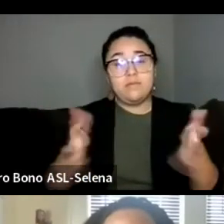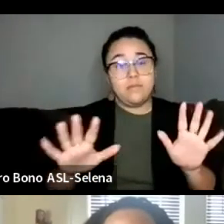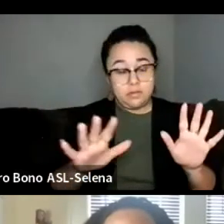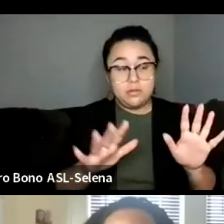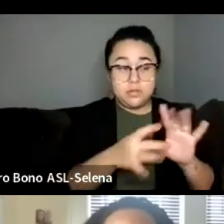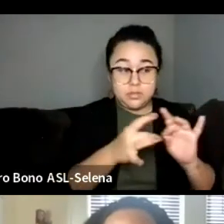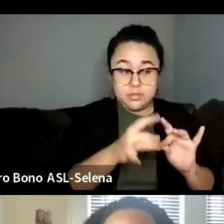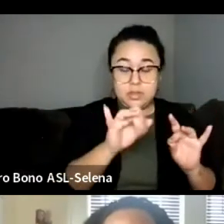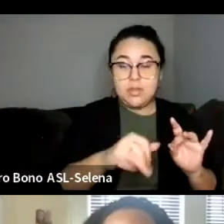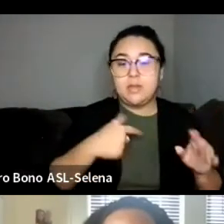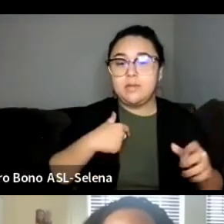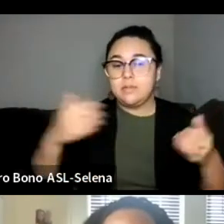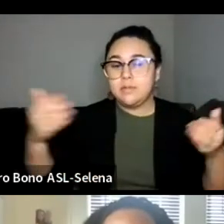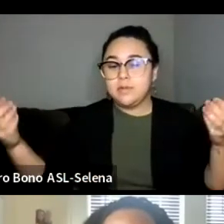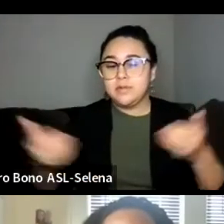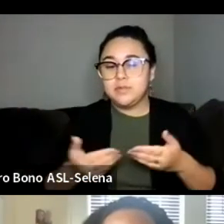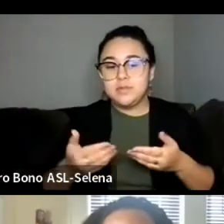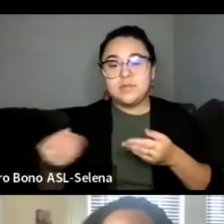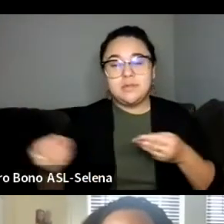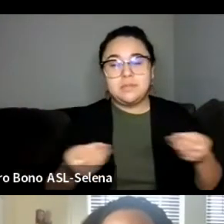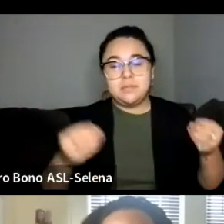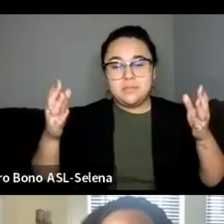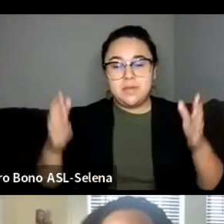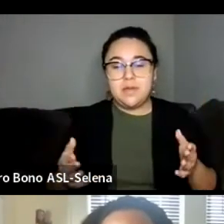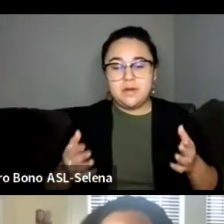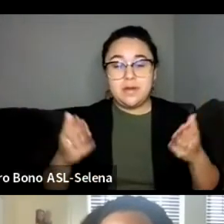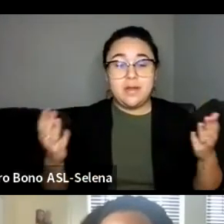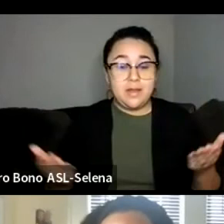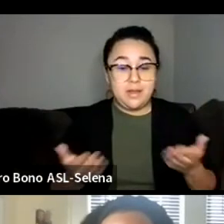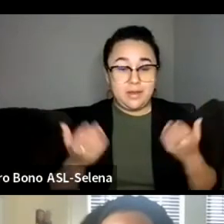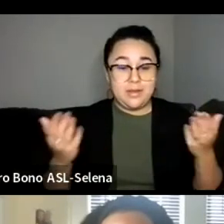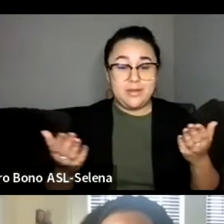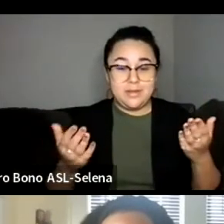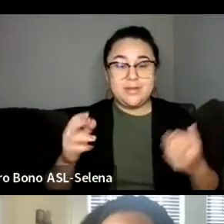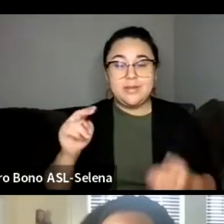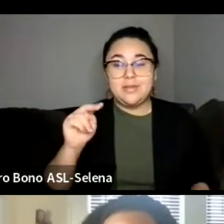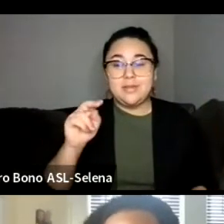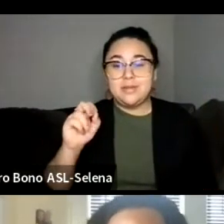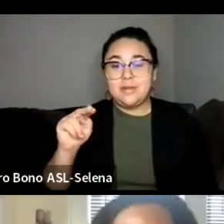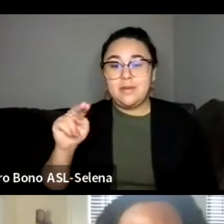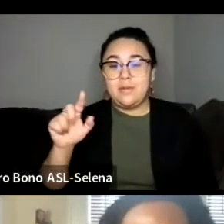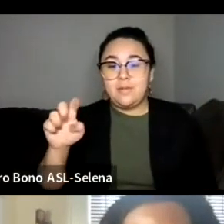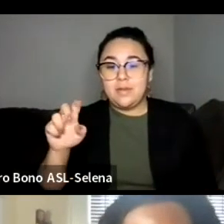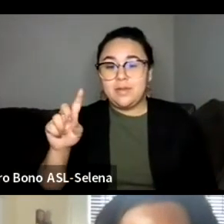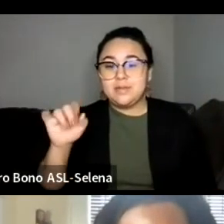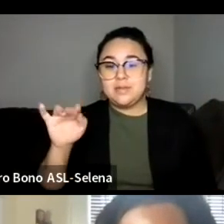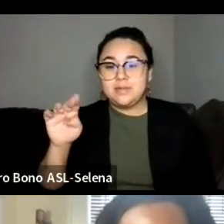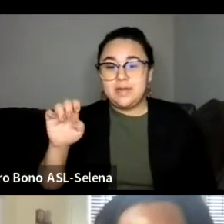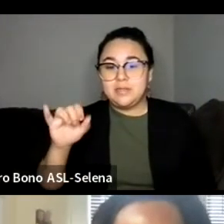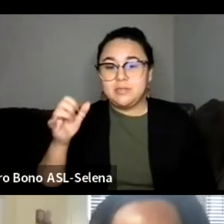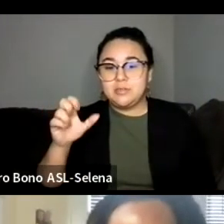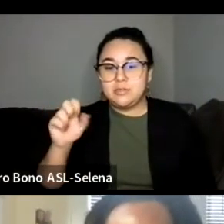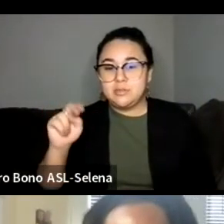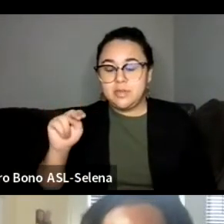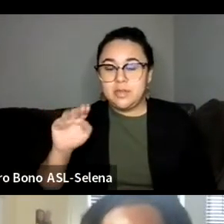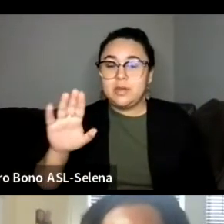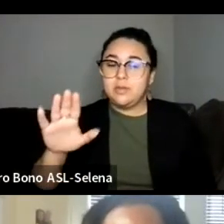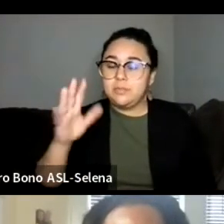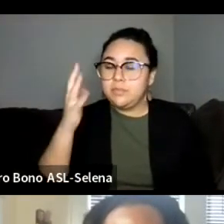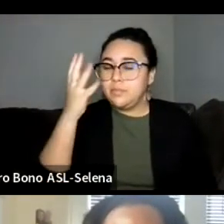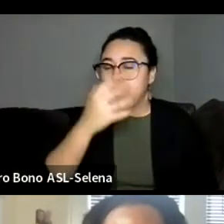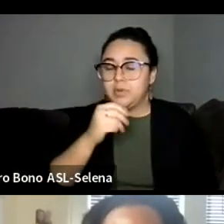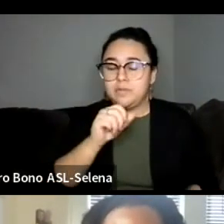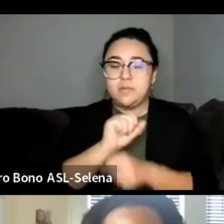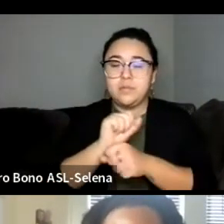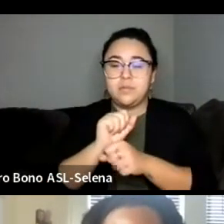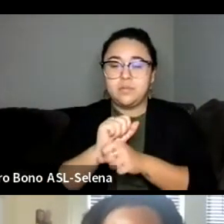introduce the moderator of our space, Noelle Diane Johnson. And I would like to introduce Noelle's beautiful work to you